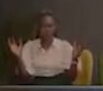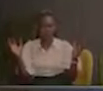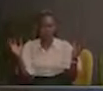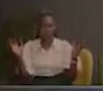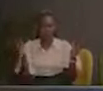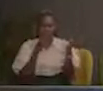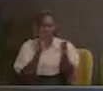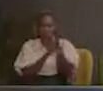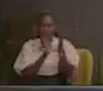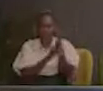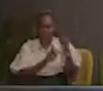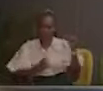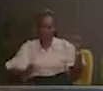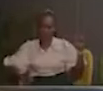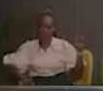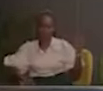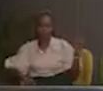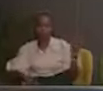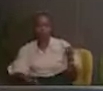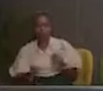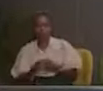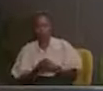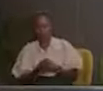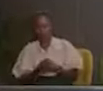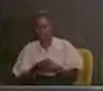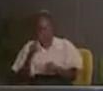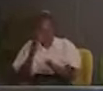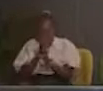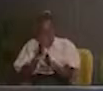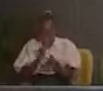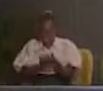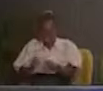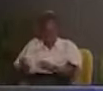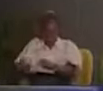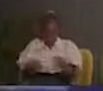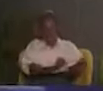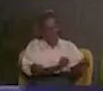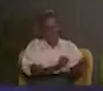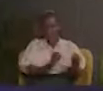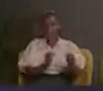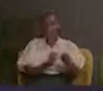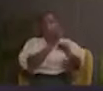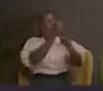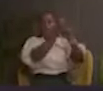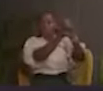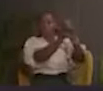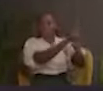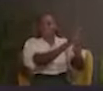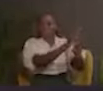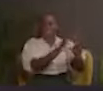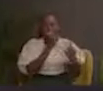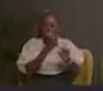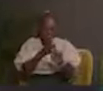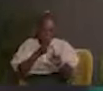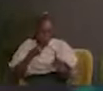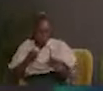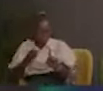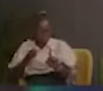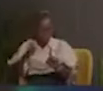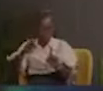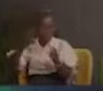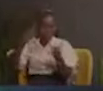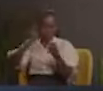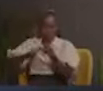Praise the name of the Lord. The faith that moved mountains is derived from, number one,